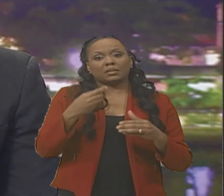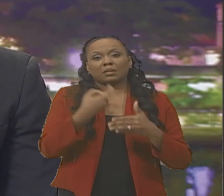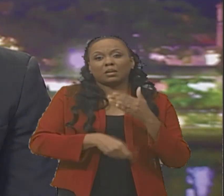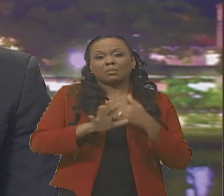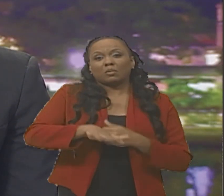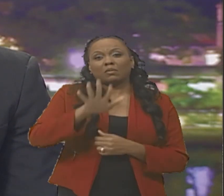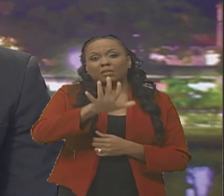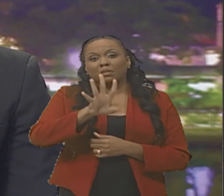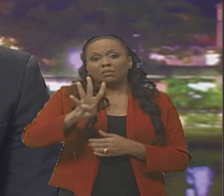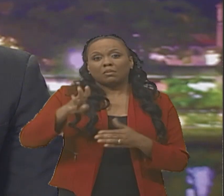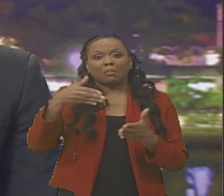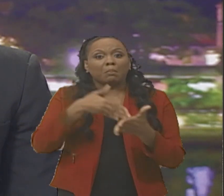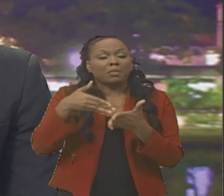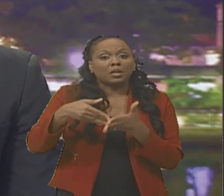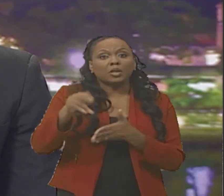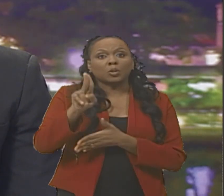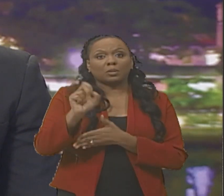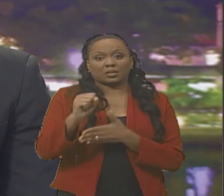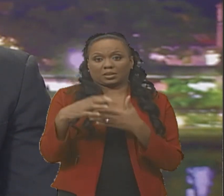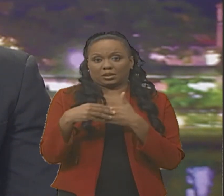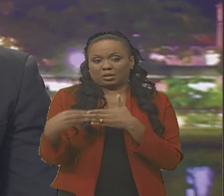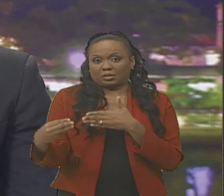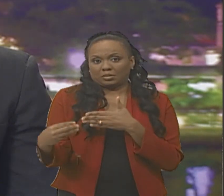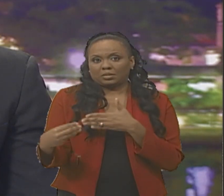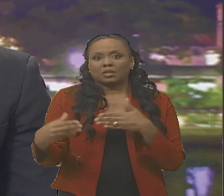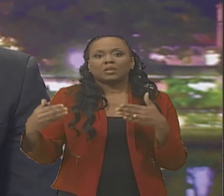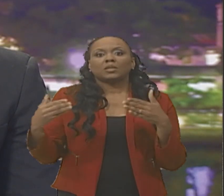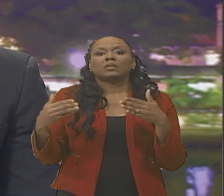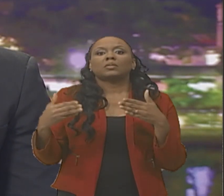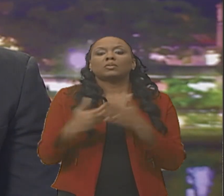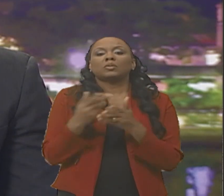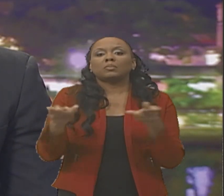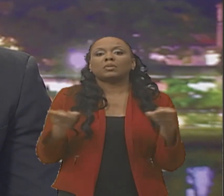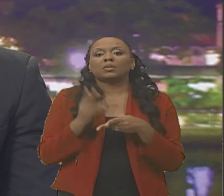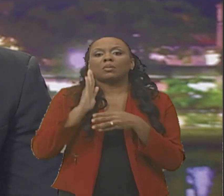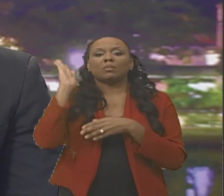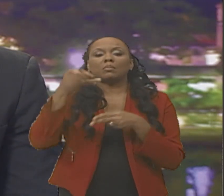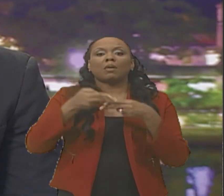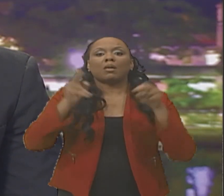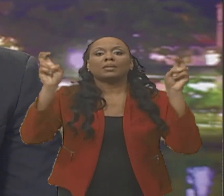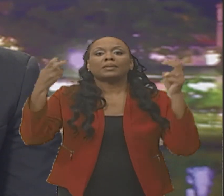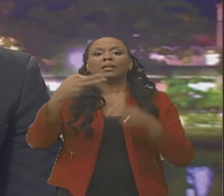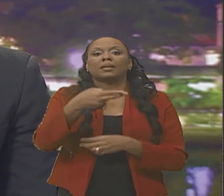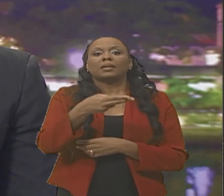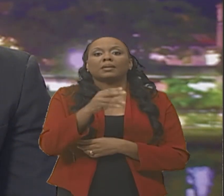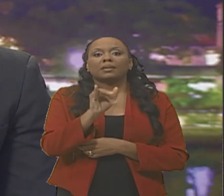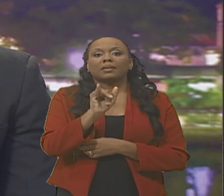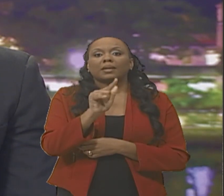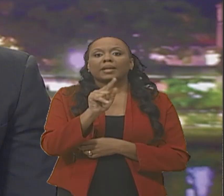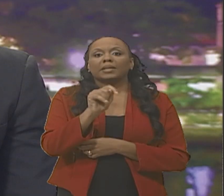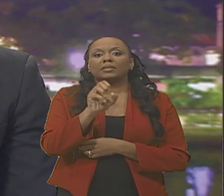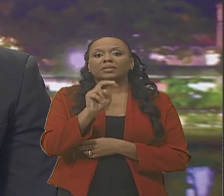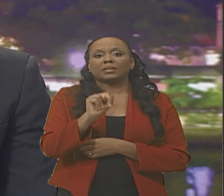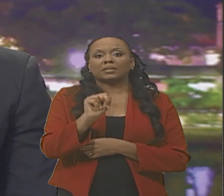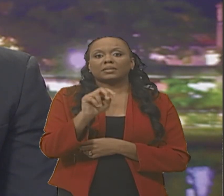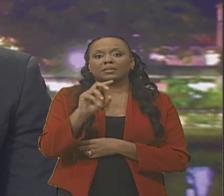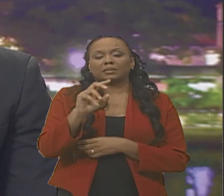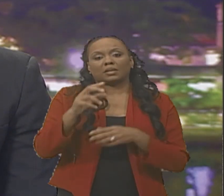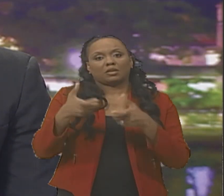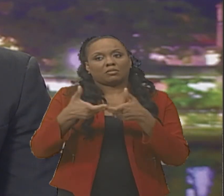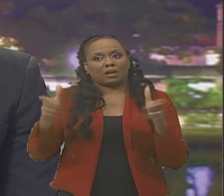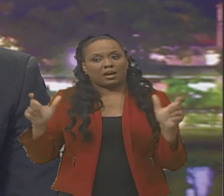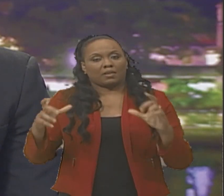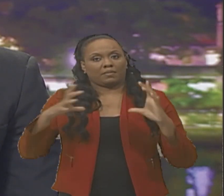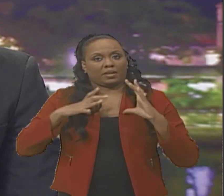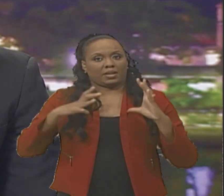$54 million US. The new properties will be called Hilton Grand Vacations at the Crane. Mr. Doyle explains that